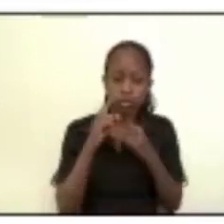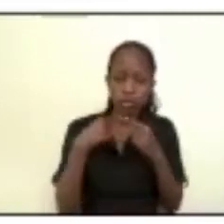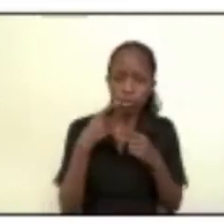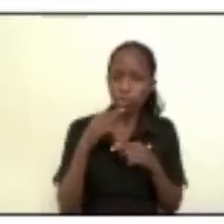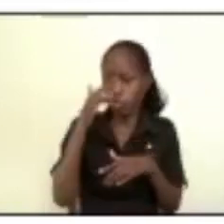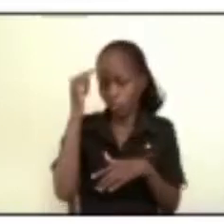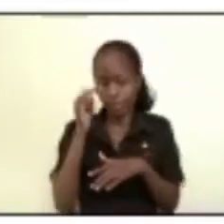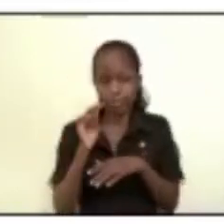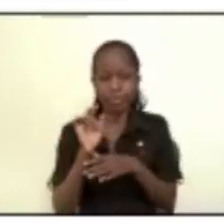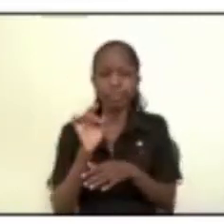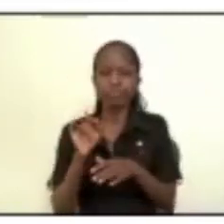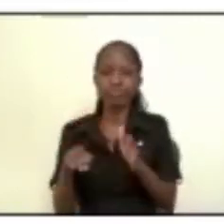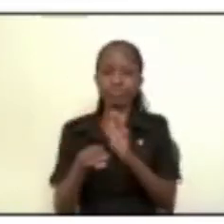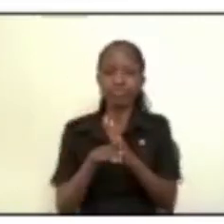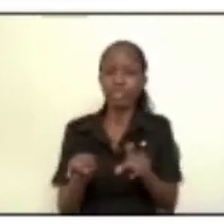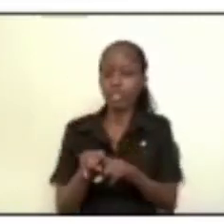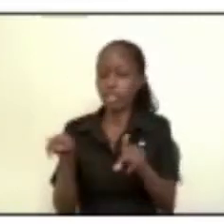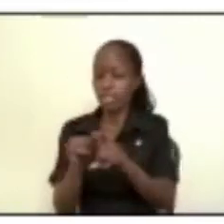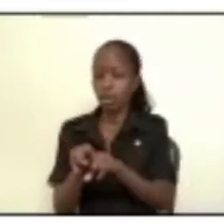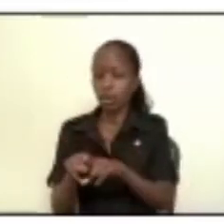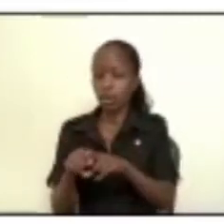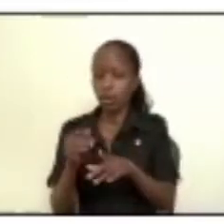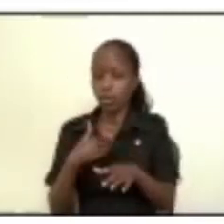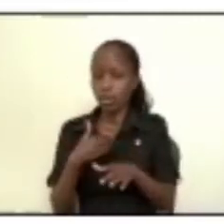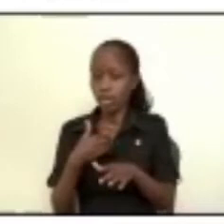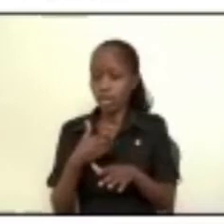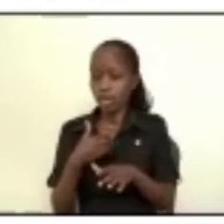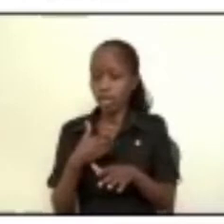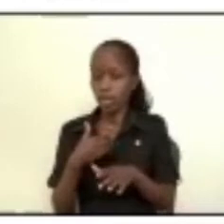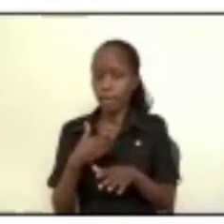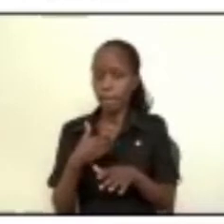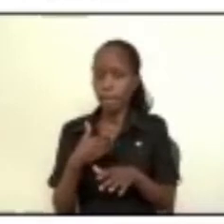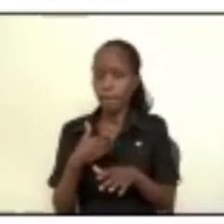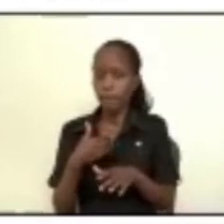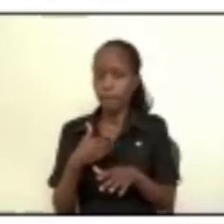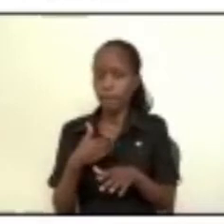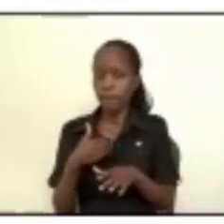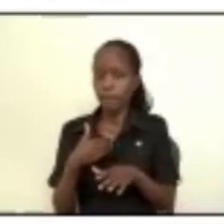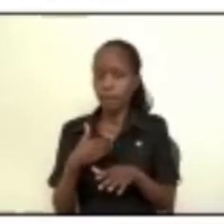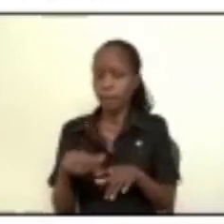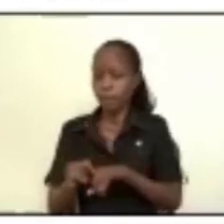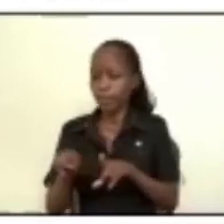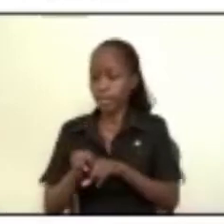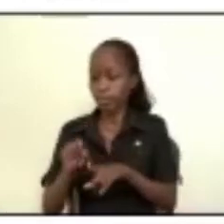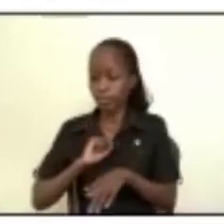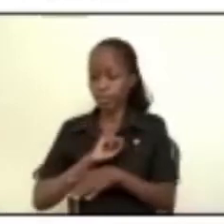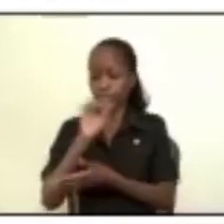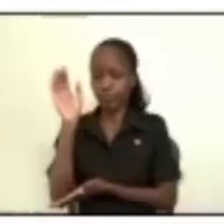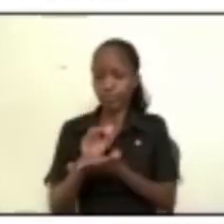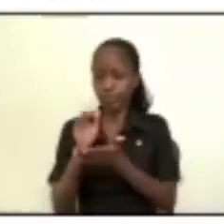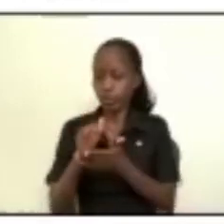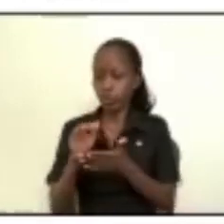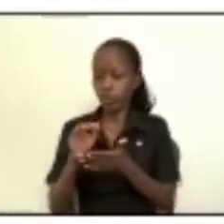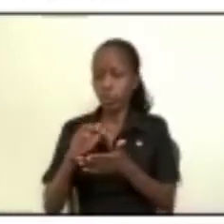retrenchment. And they no longer have a presence outside large urban centers and are forced to rely on